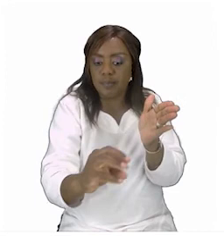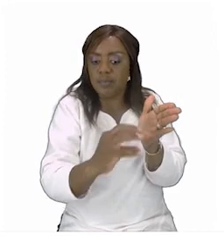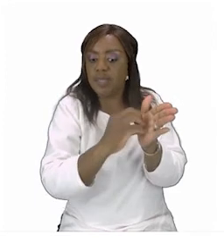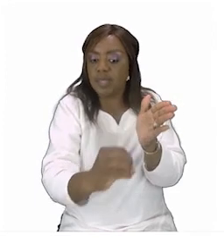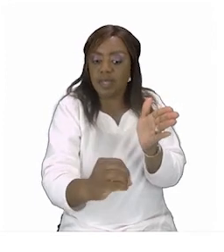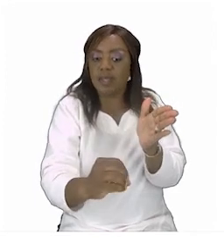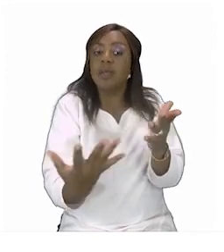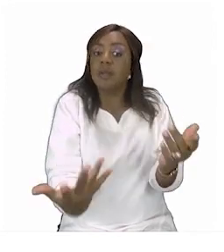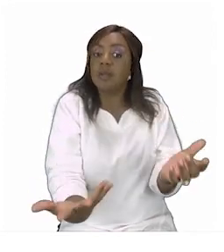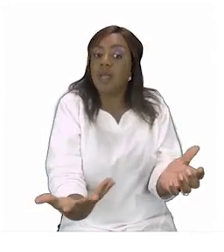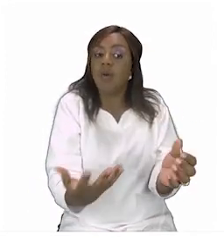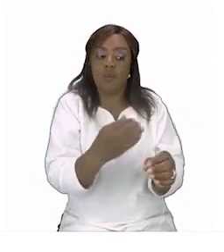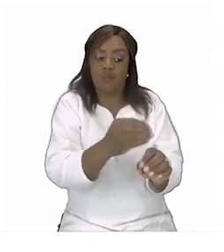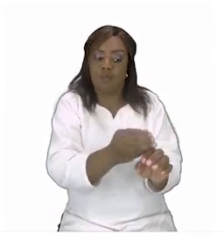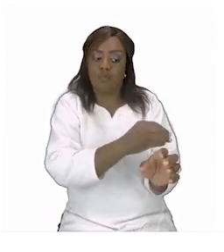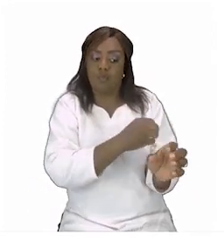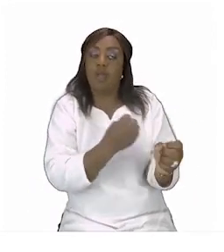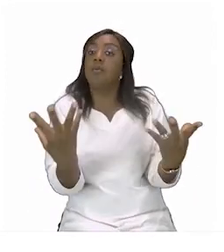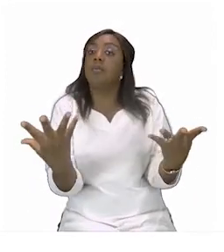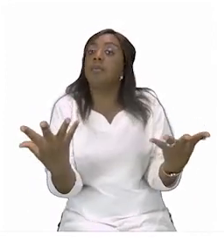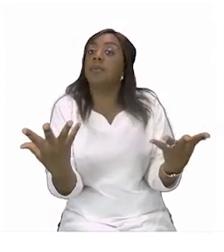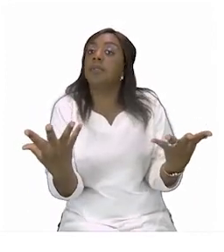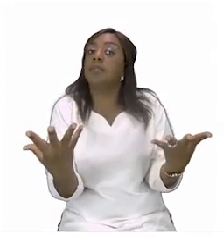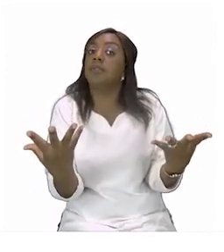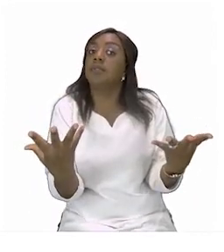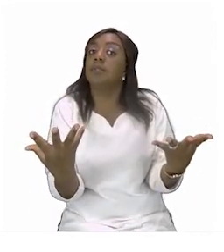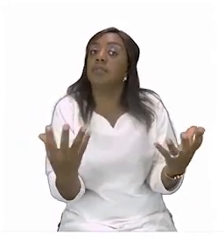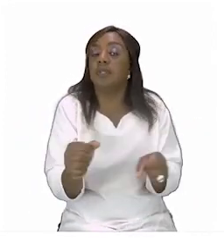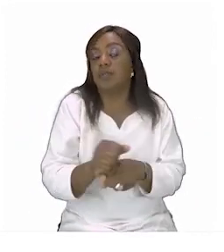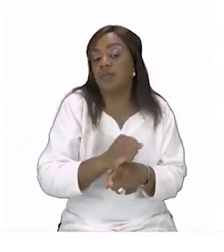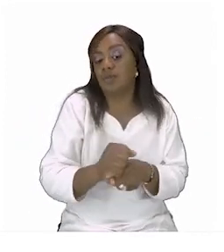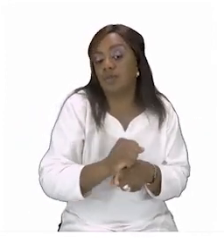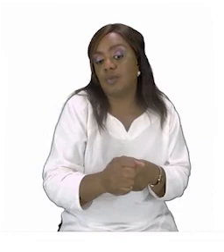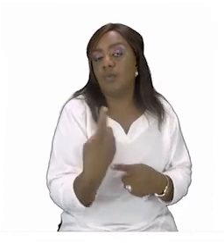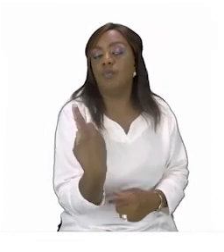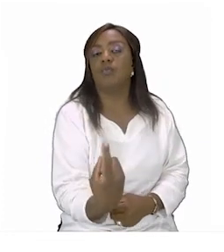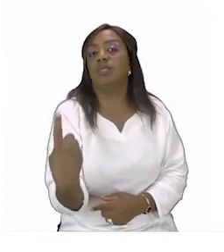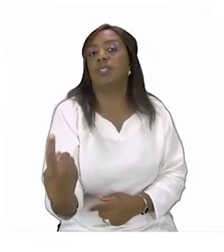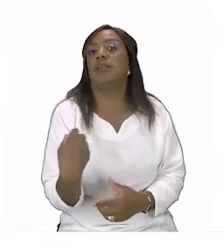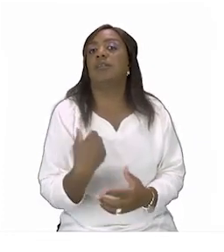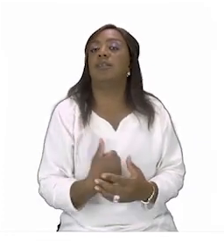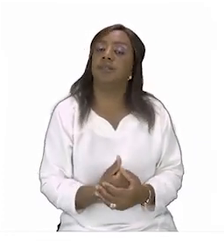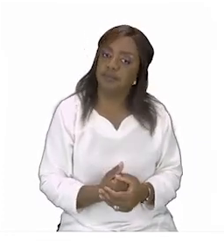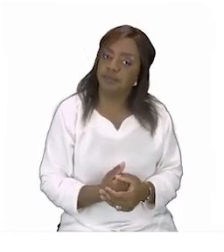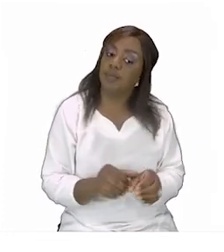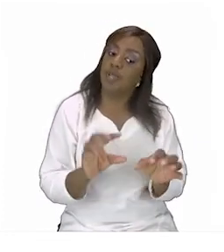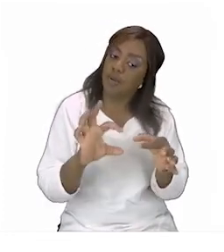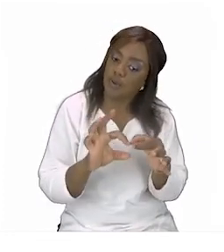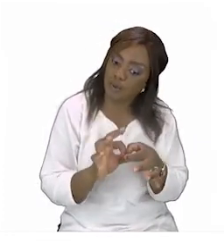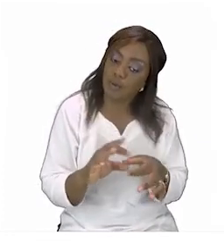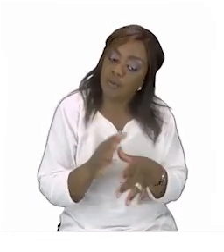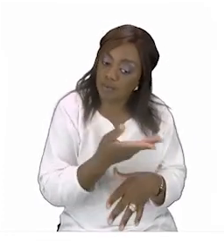are left. You are going to do this exercise by yourselves, because you are